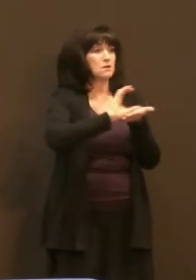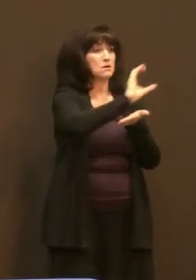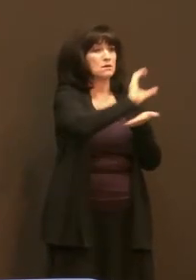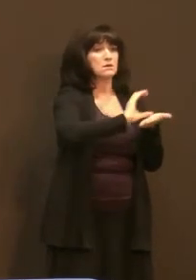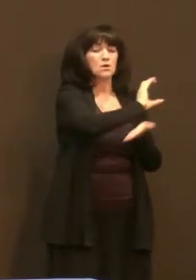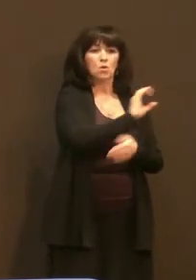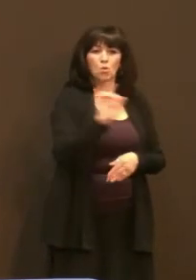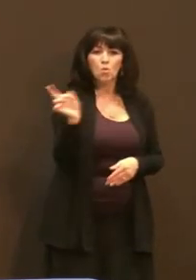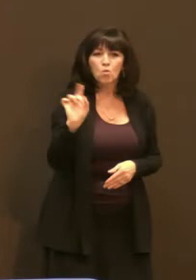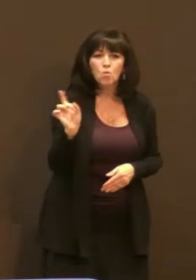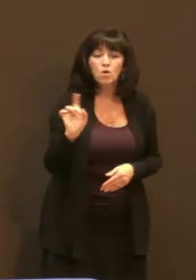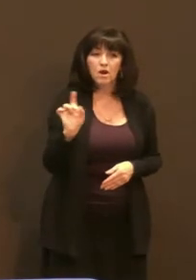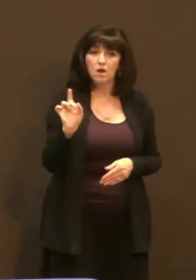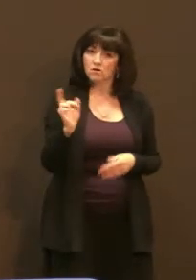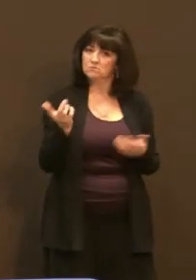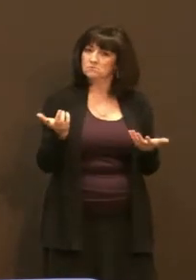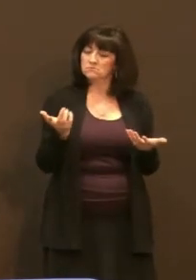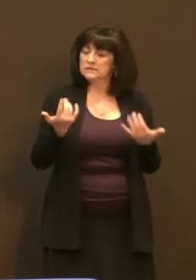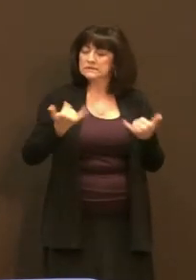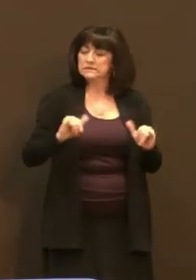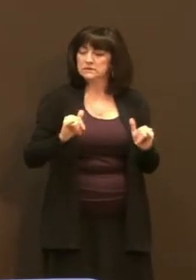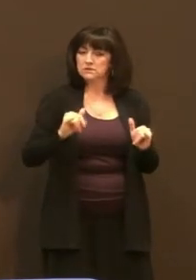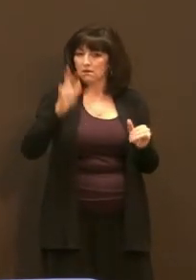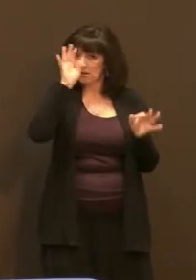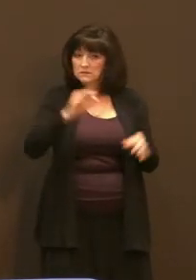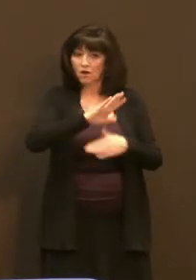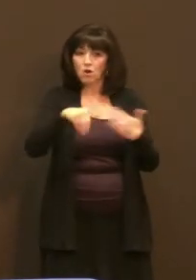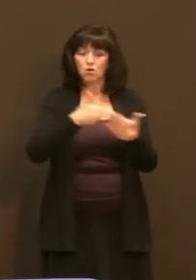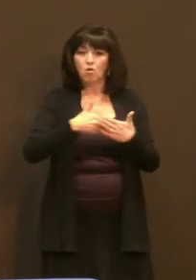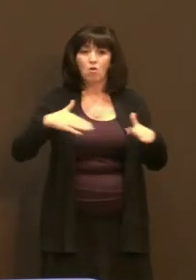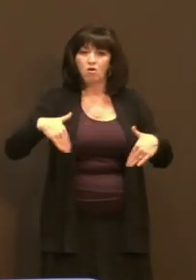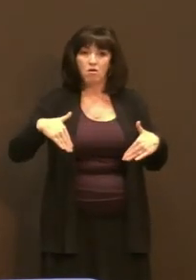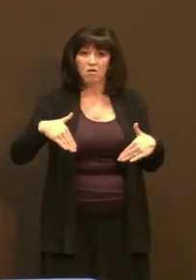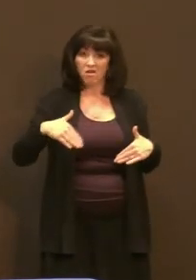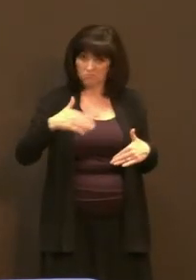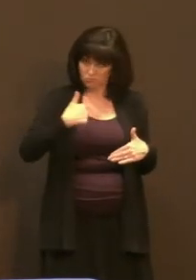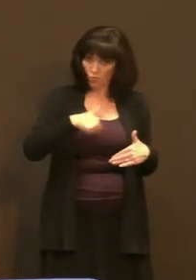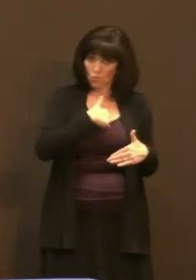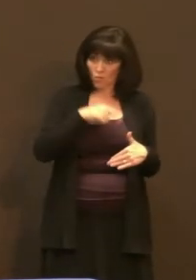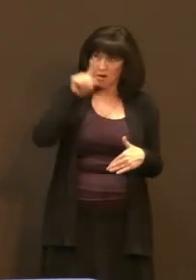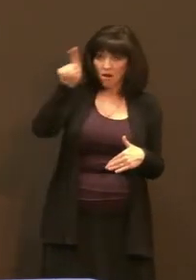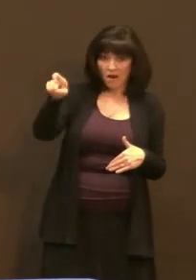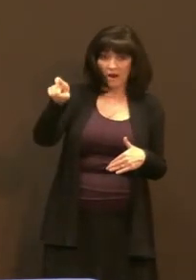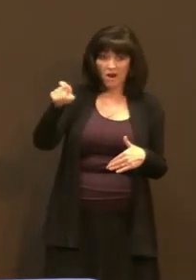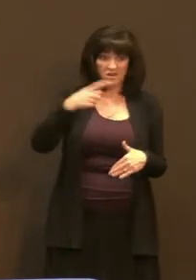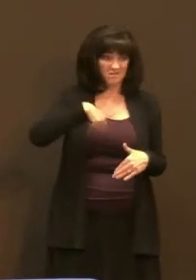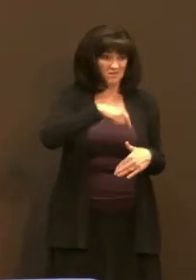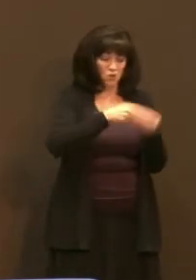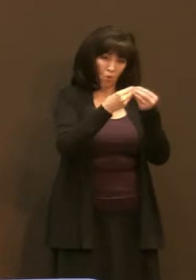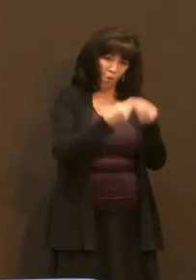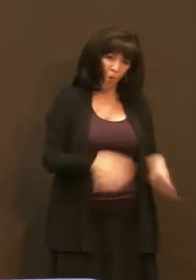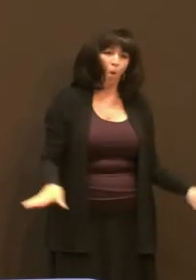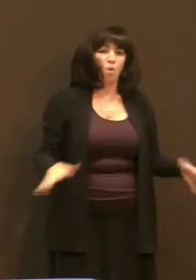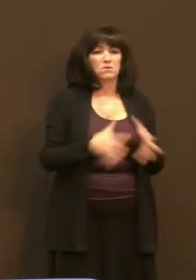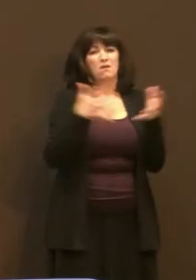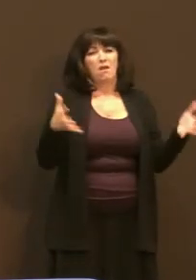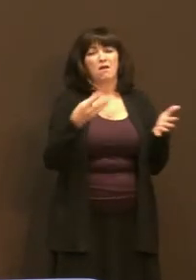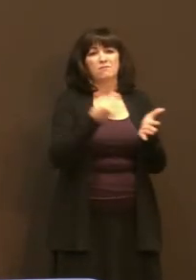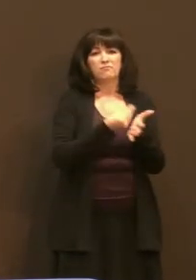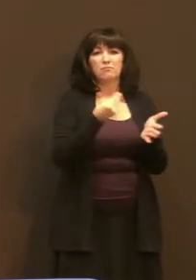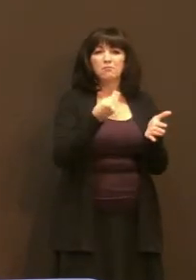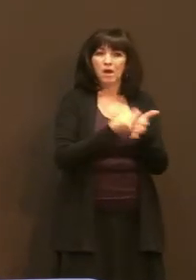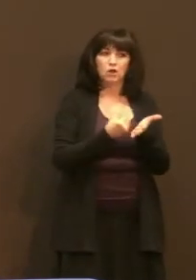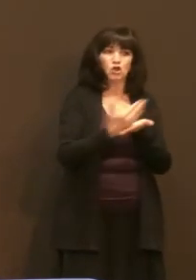it's can we use the money for lost revenue? I mean, we could lose $500 million in